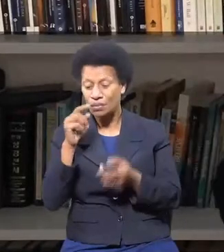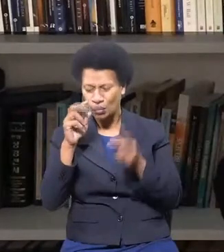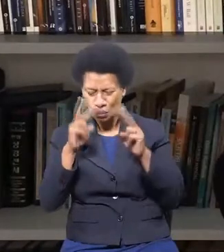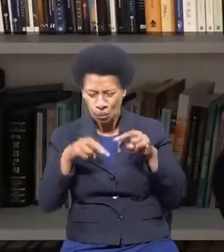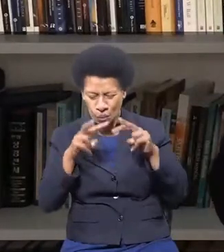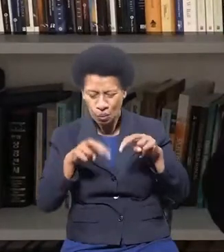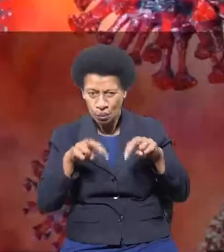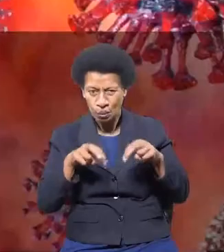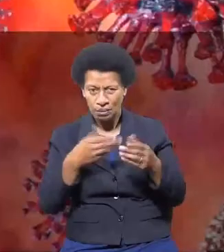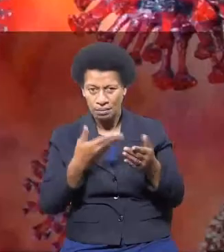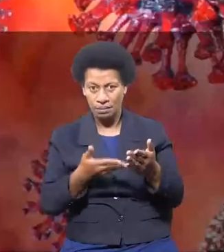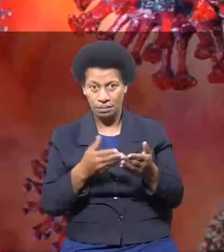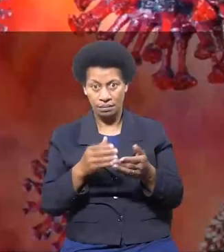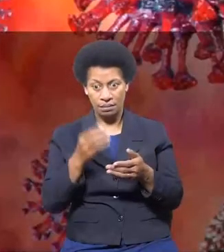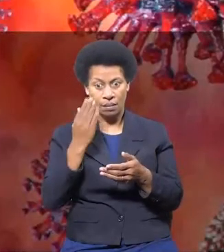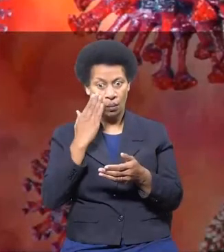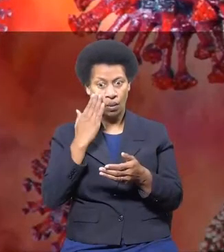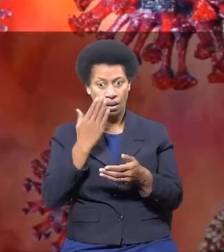faced with